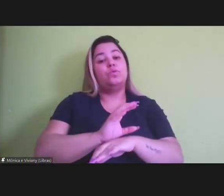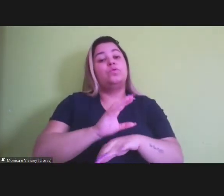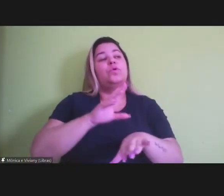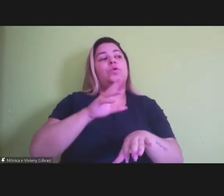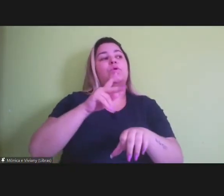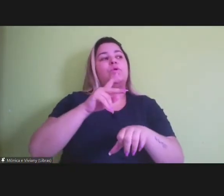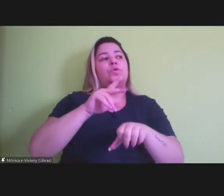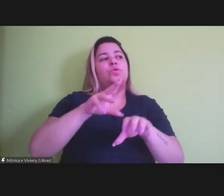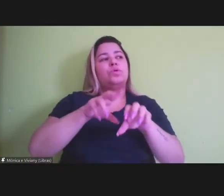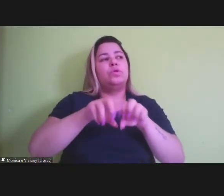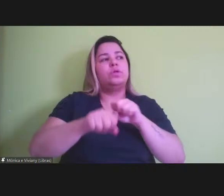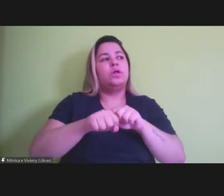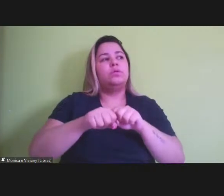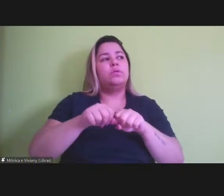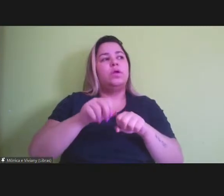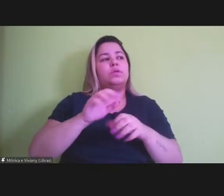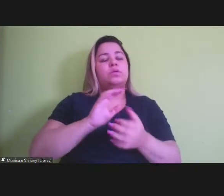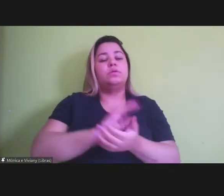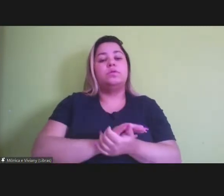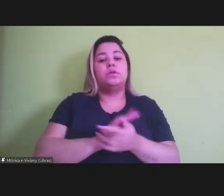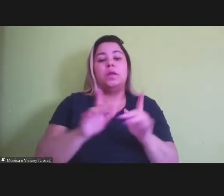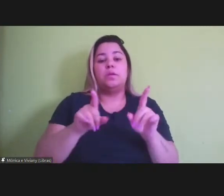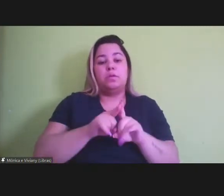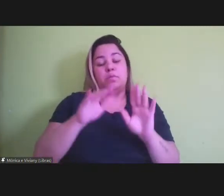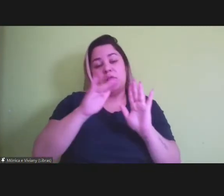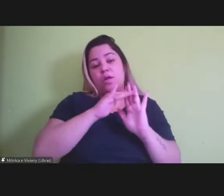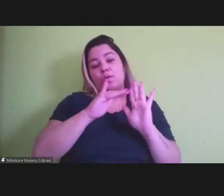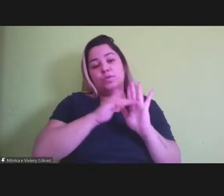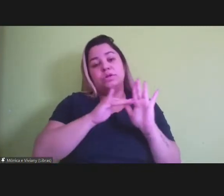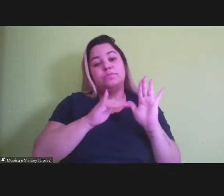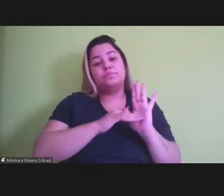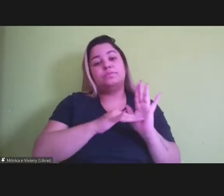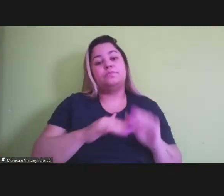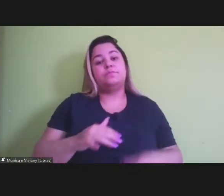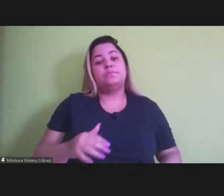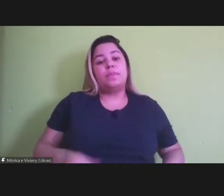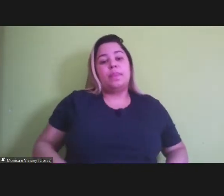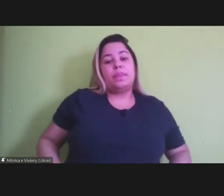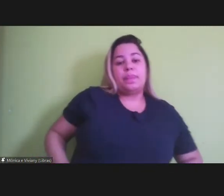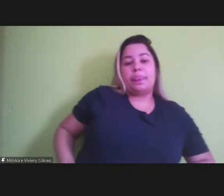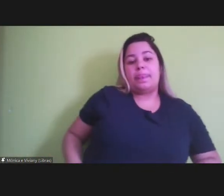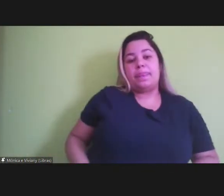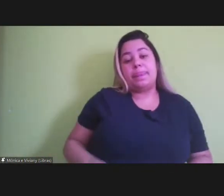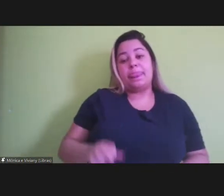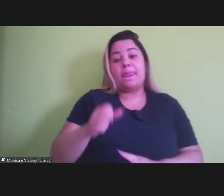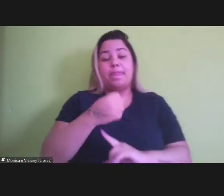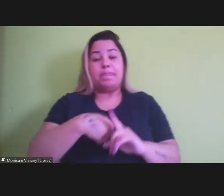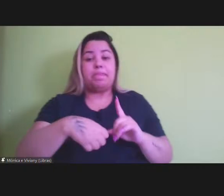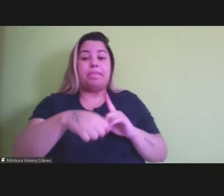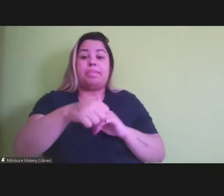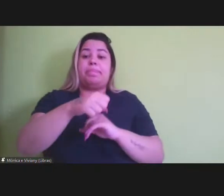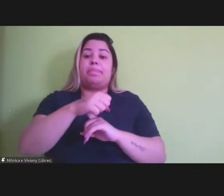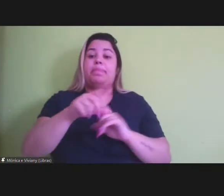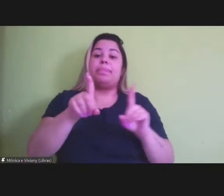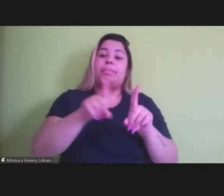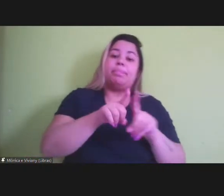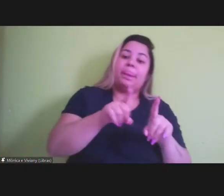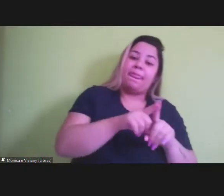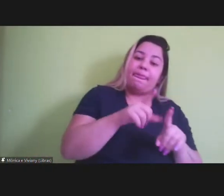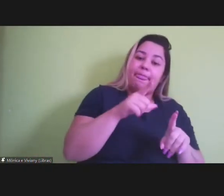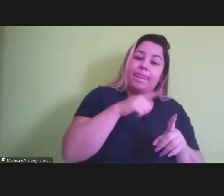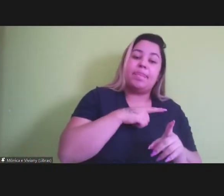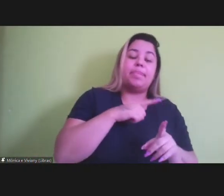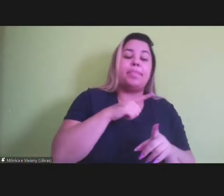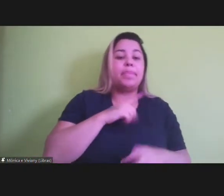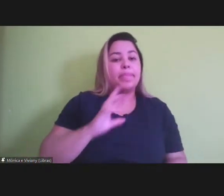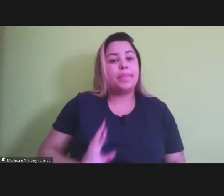undergrad courses in the healthcare area, thinking about the social necessities of health. This commission is composed